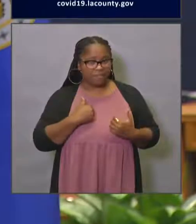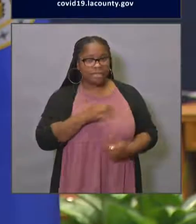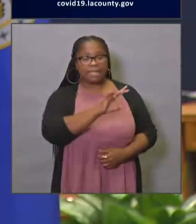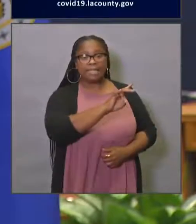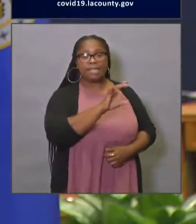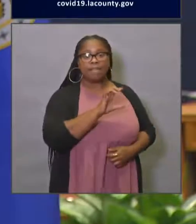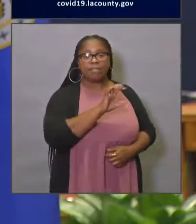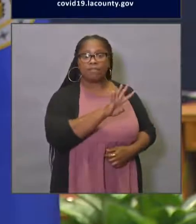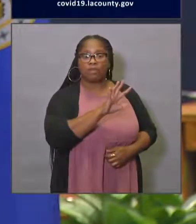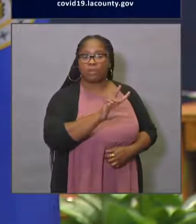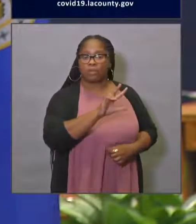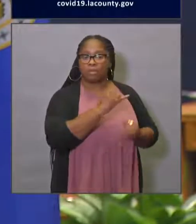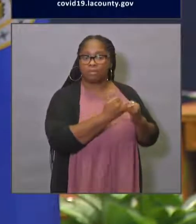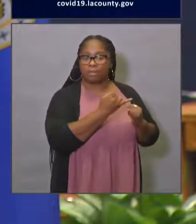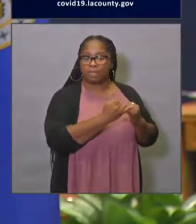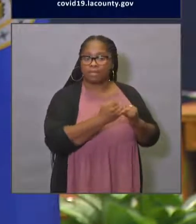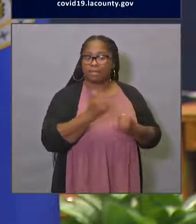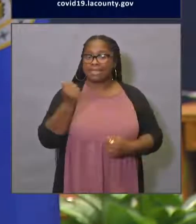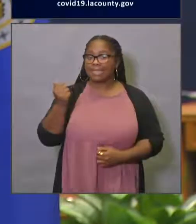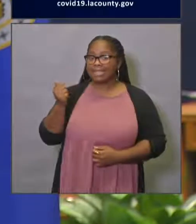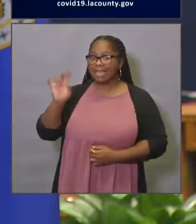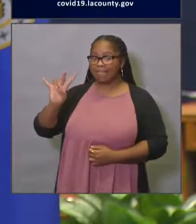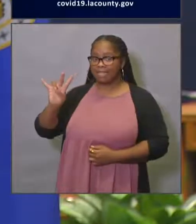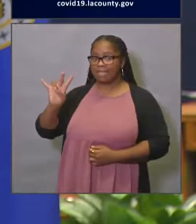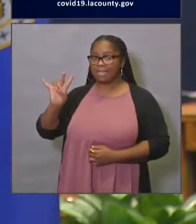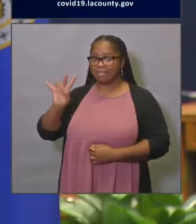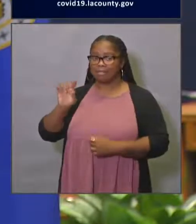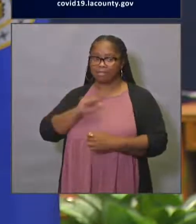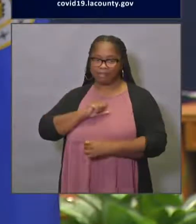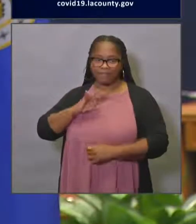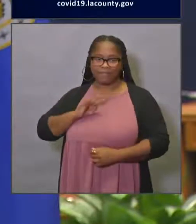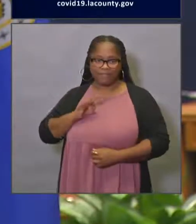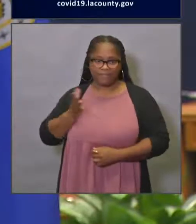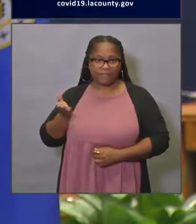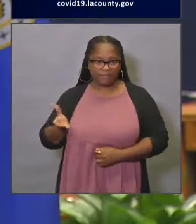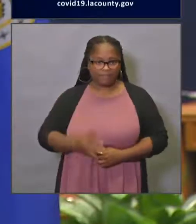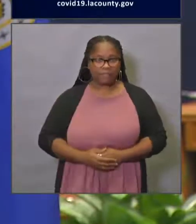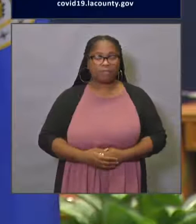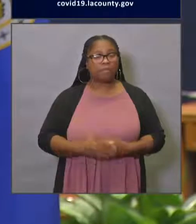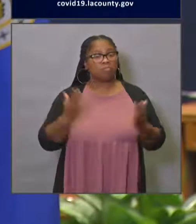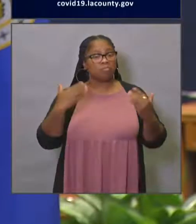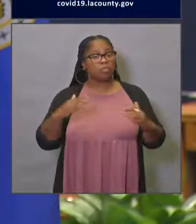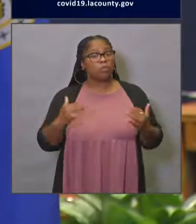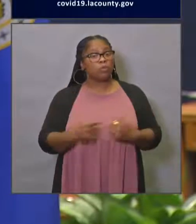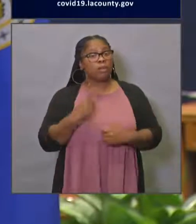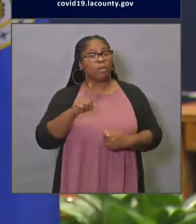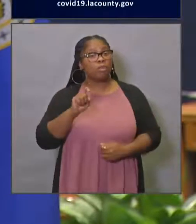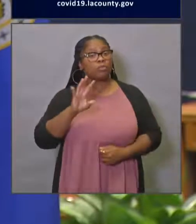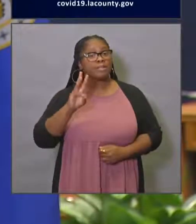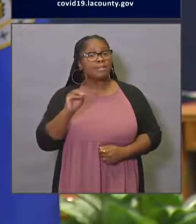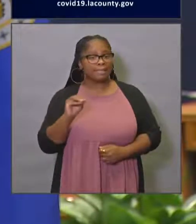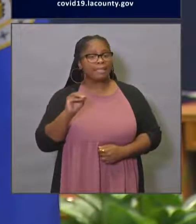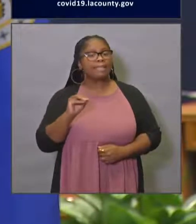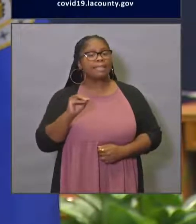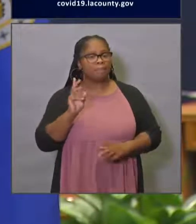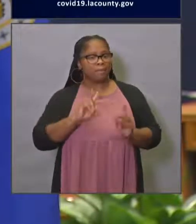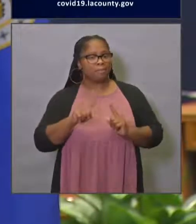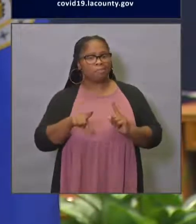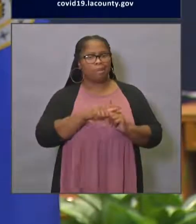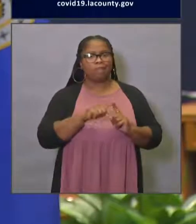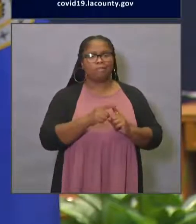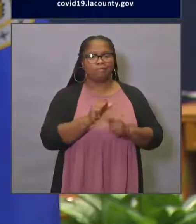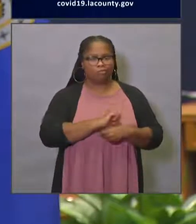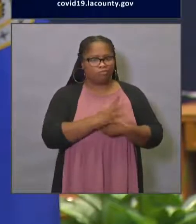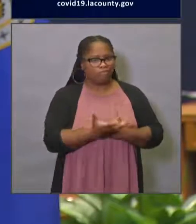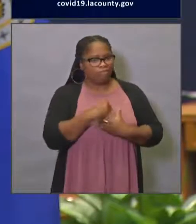who are incarcerated, and 17 among staff. Today, there's 160 cases in the juvenile facilities.